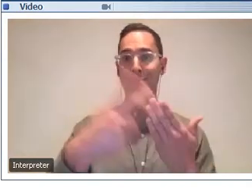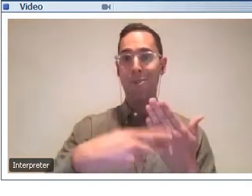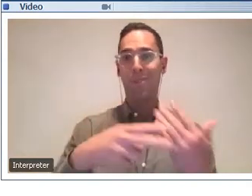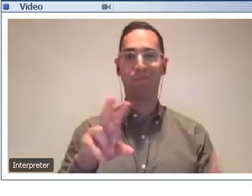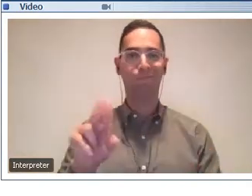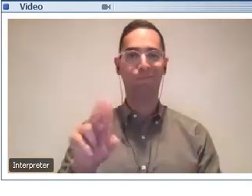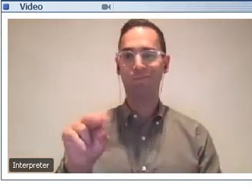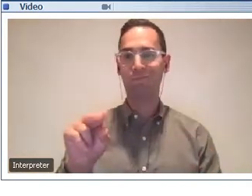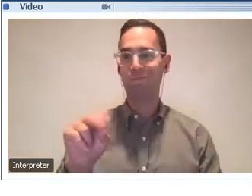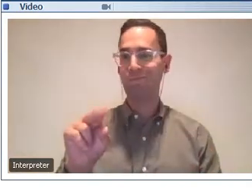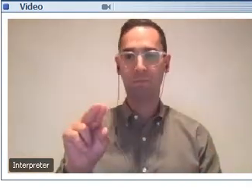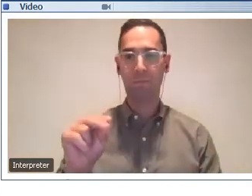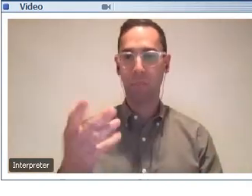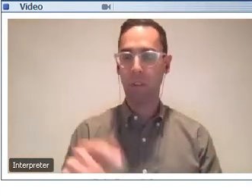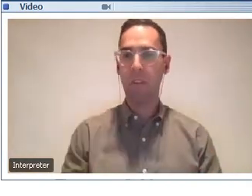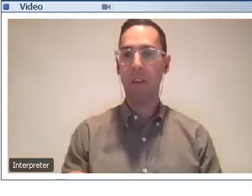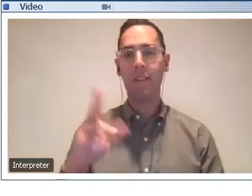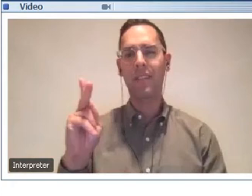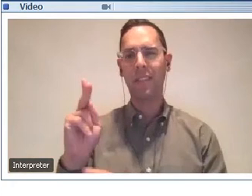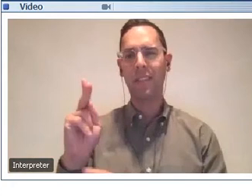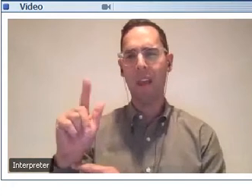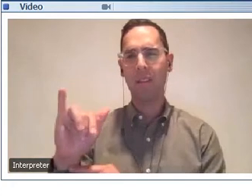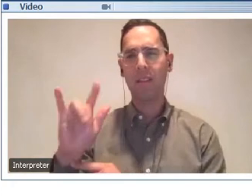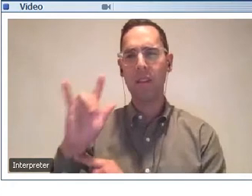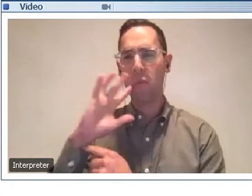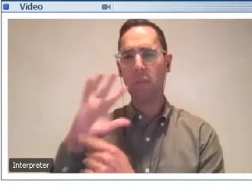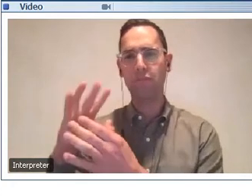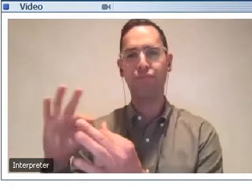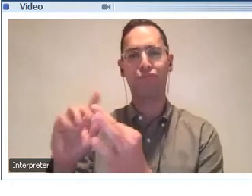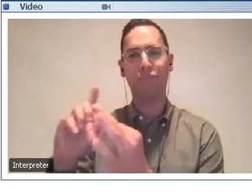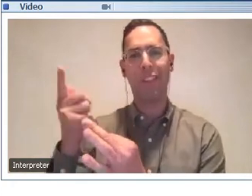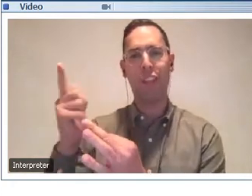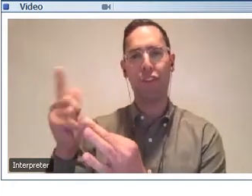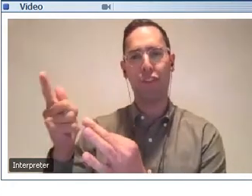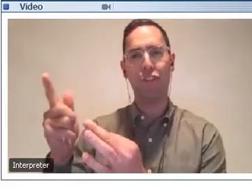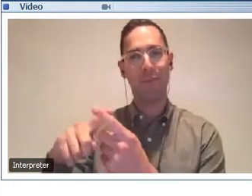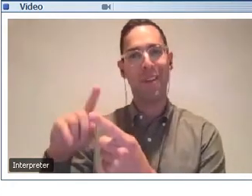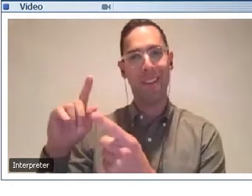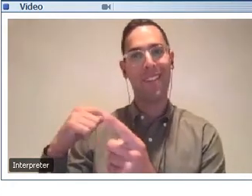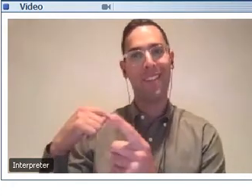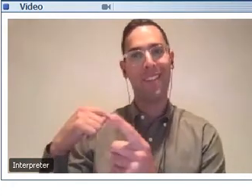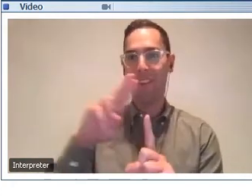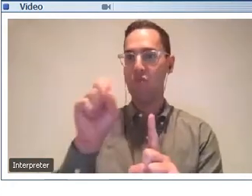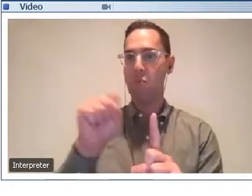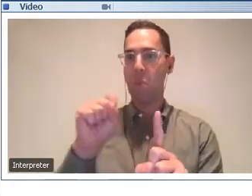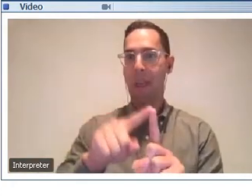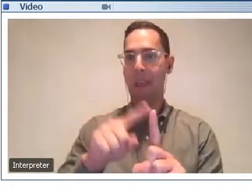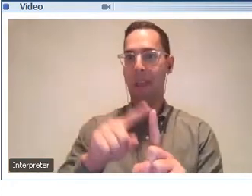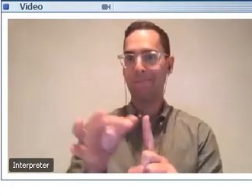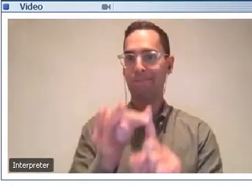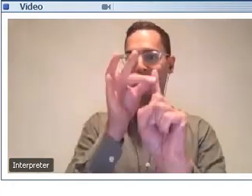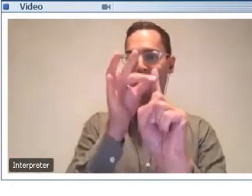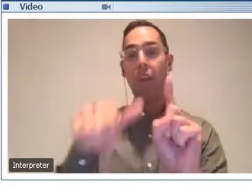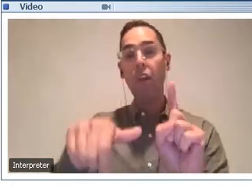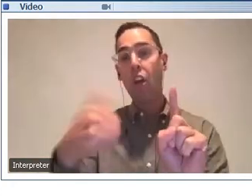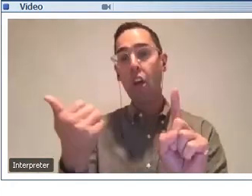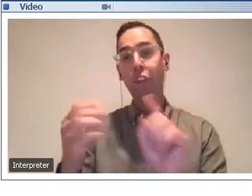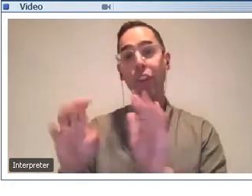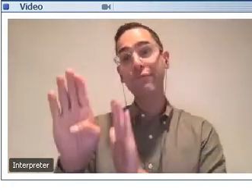U.S. really stands alone among industrialized nations in not offering any form